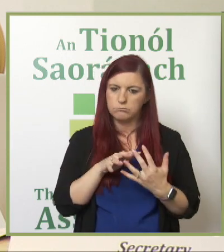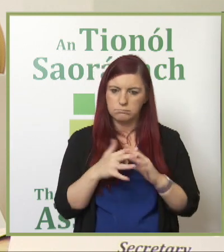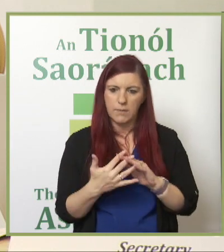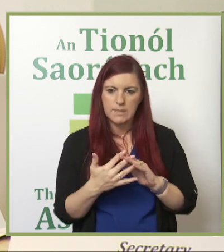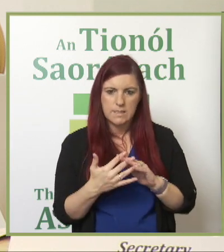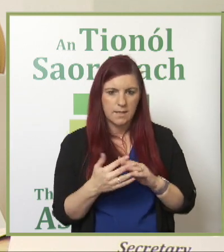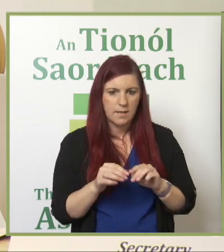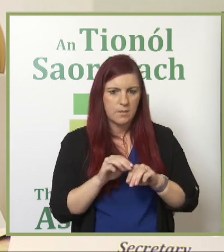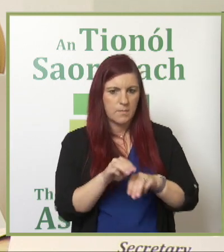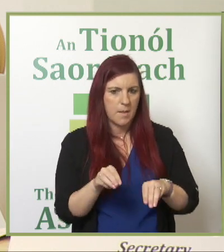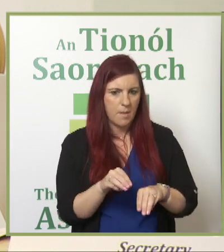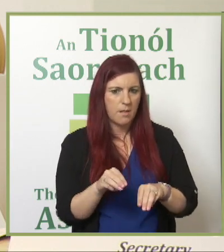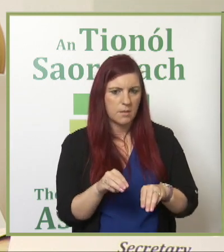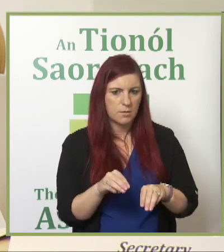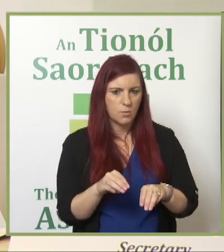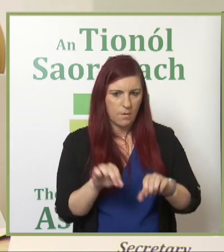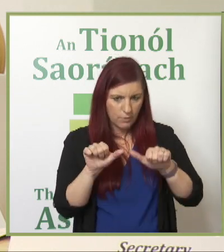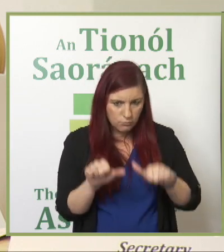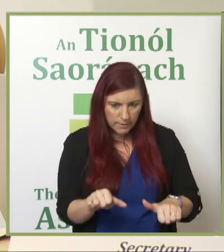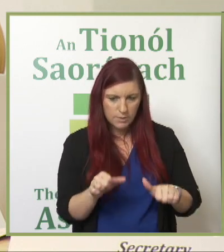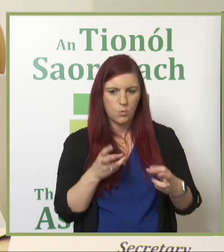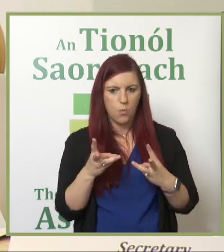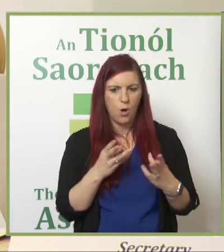who've agreed again to work with us on this lived